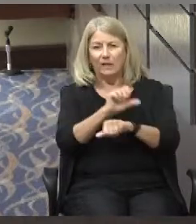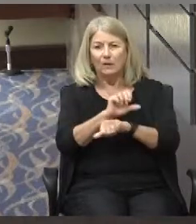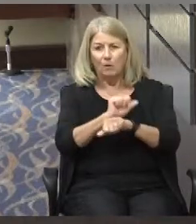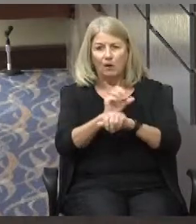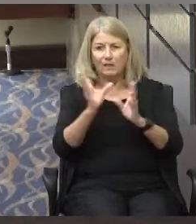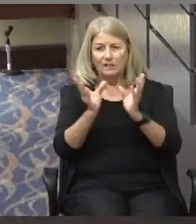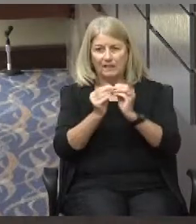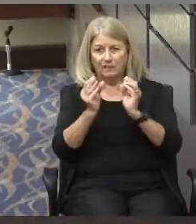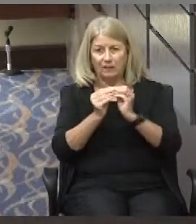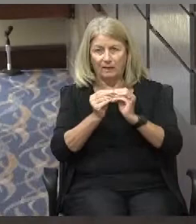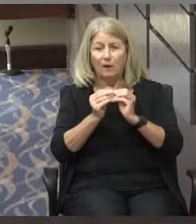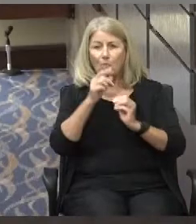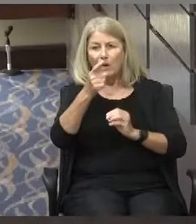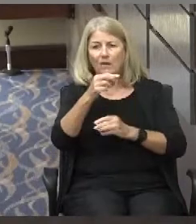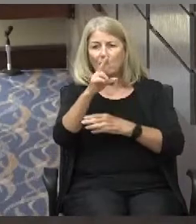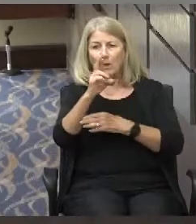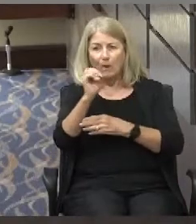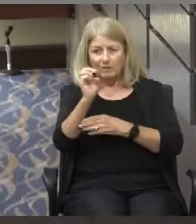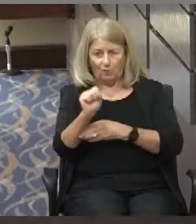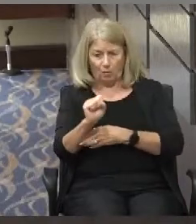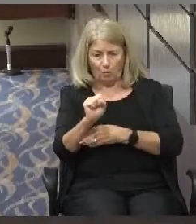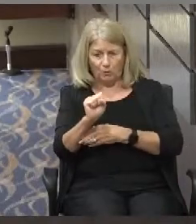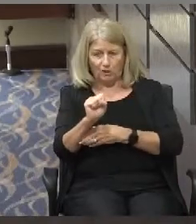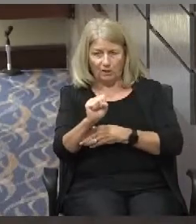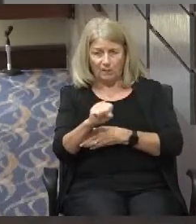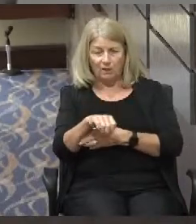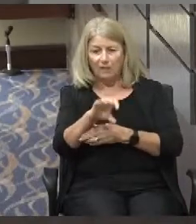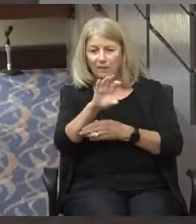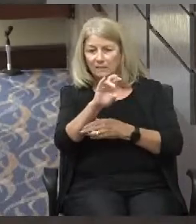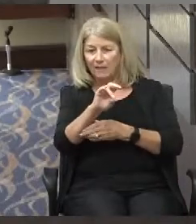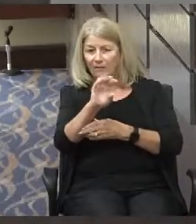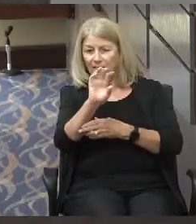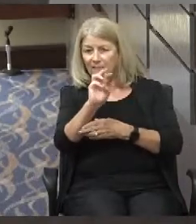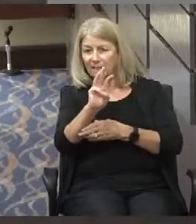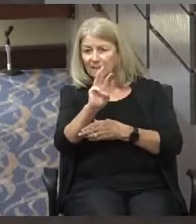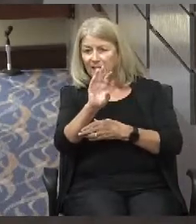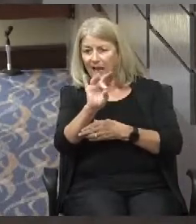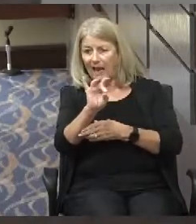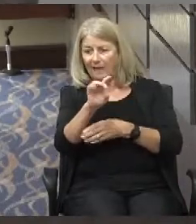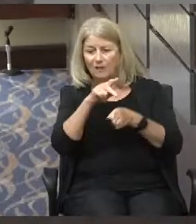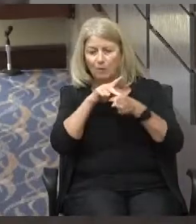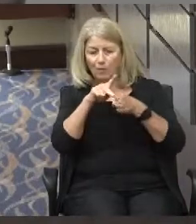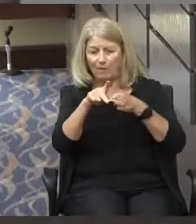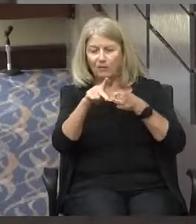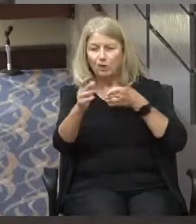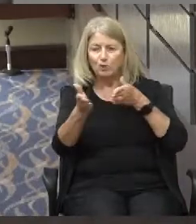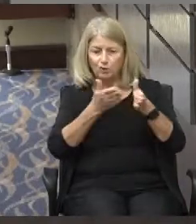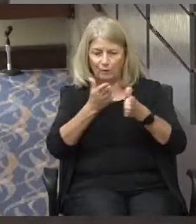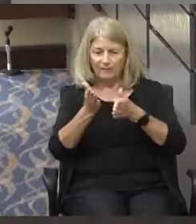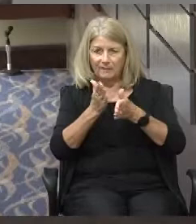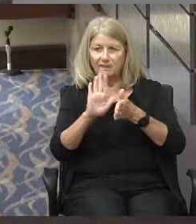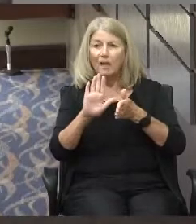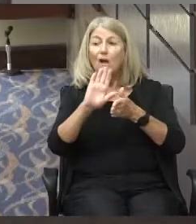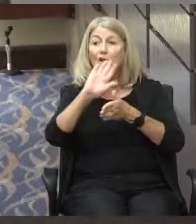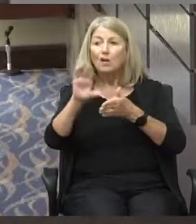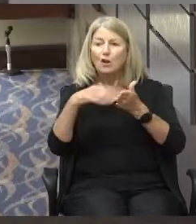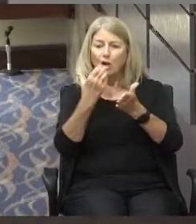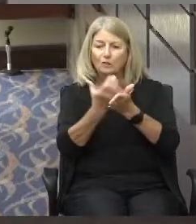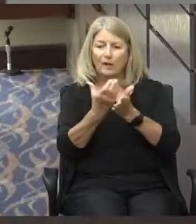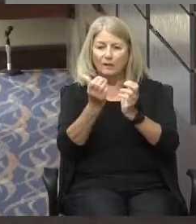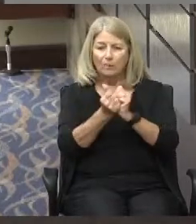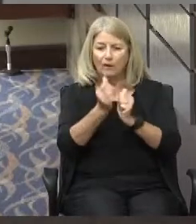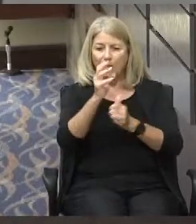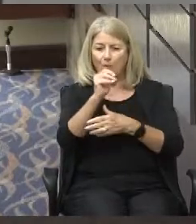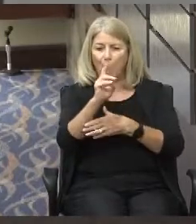highlight one of our resolutions. It's Resolution 768. It's professional services contract with Martinez